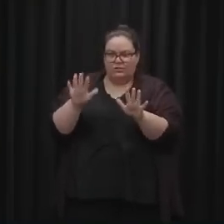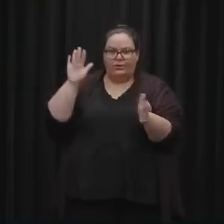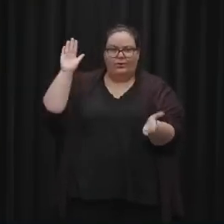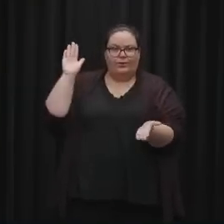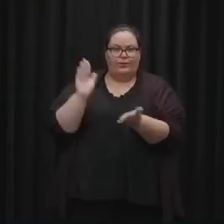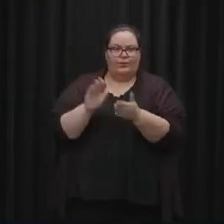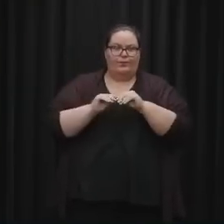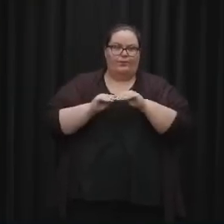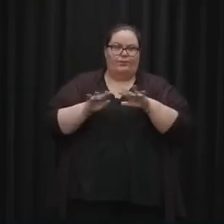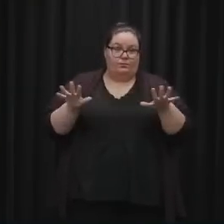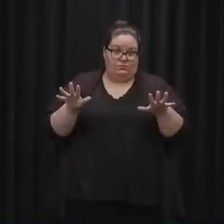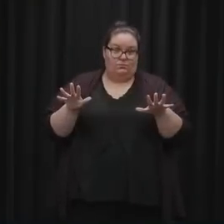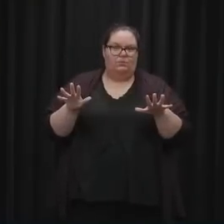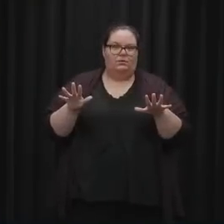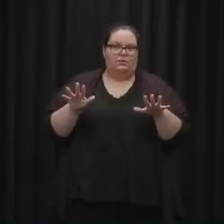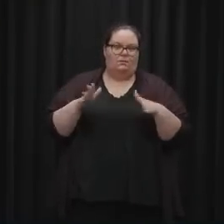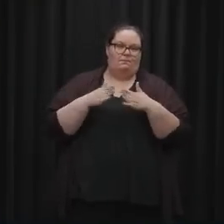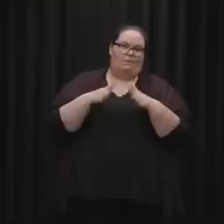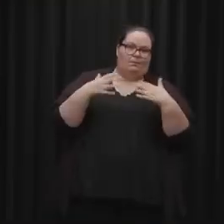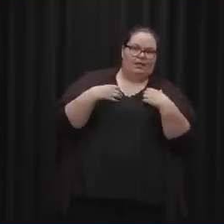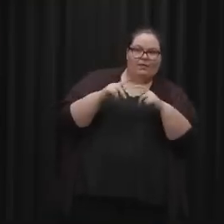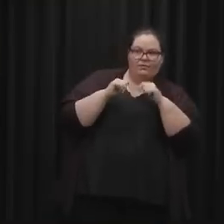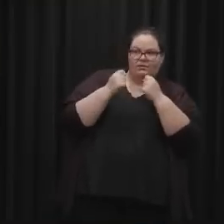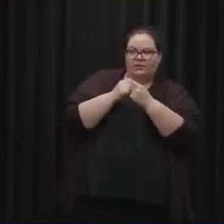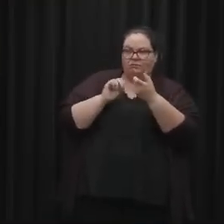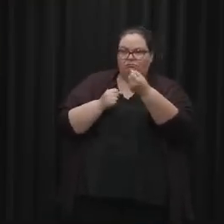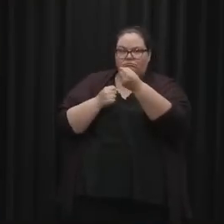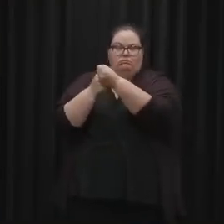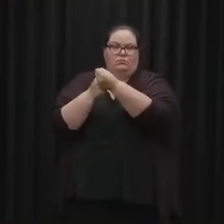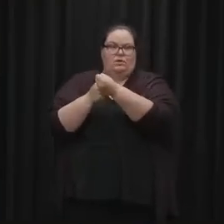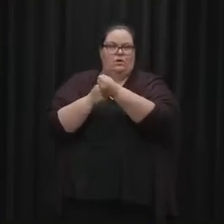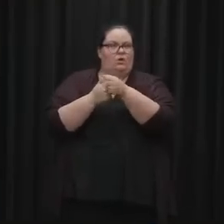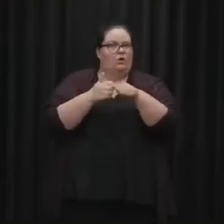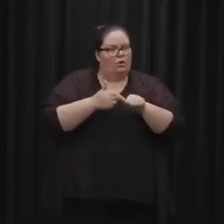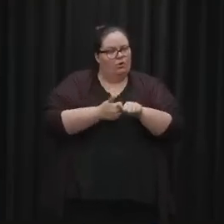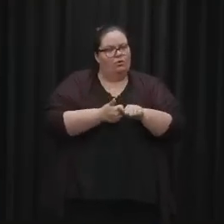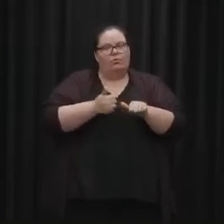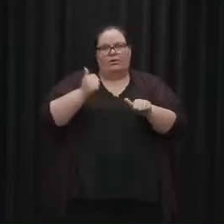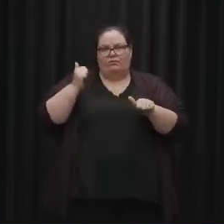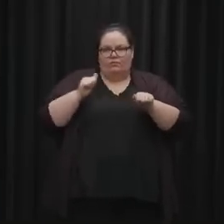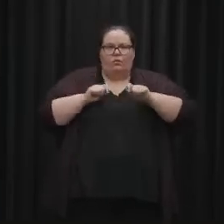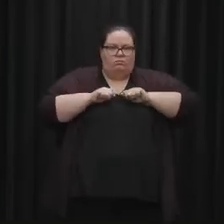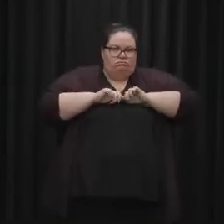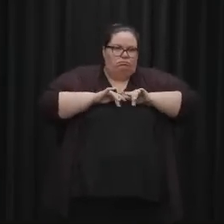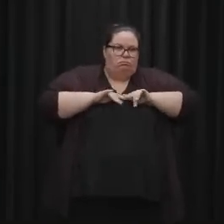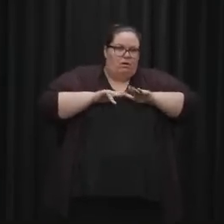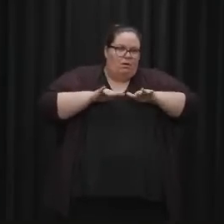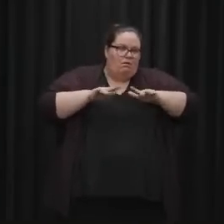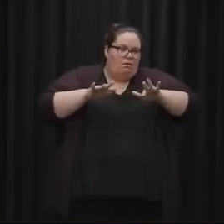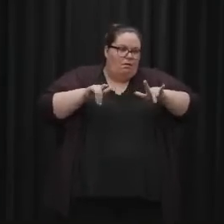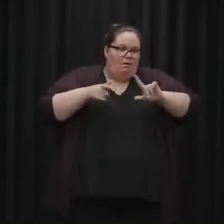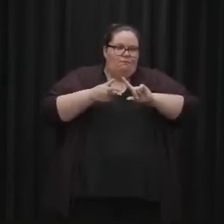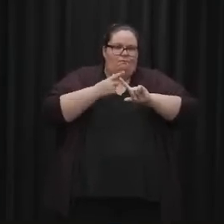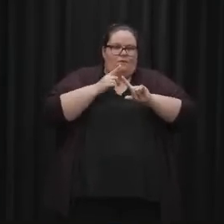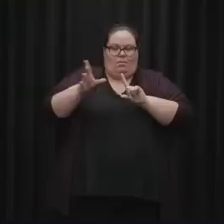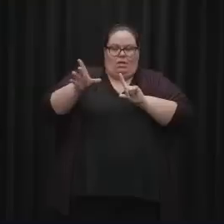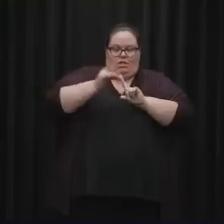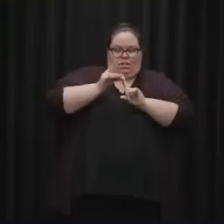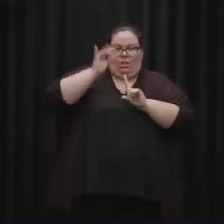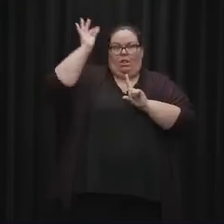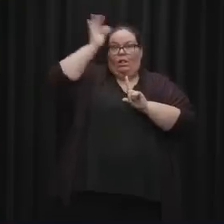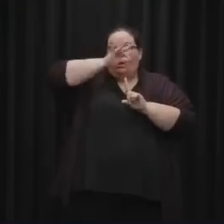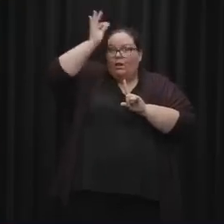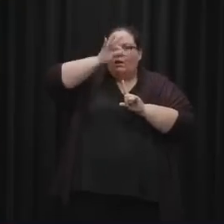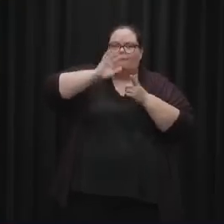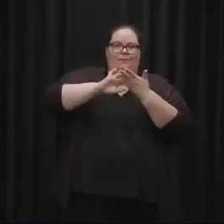the outbreak, including our public health teams. We have avoided the silent spread of this virus through our communities, so we